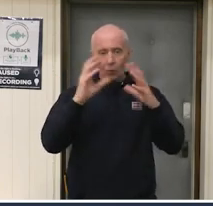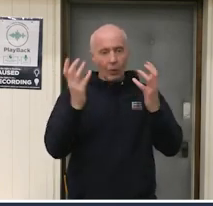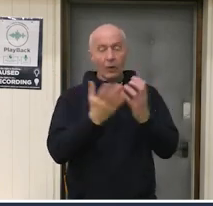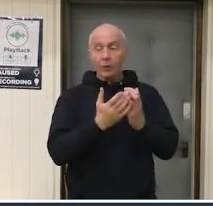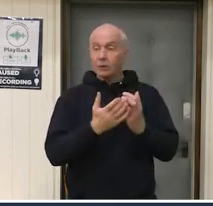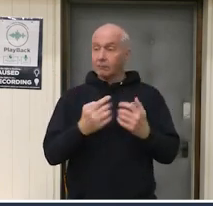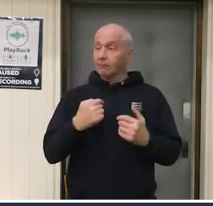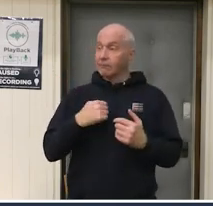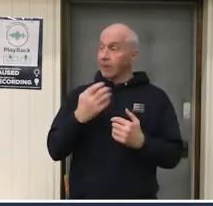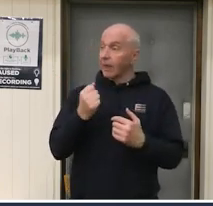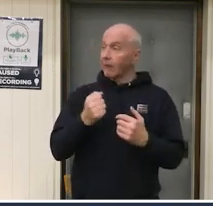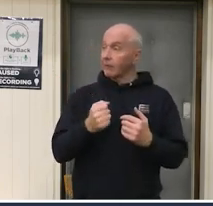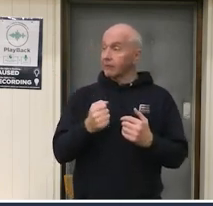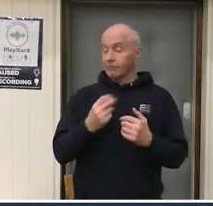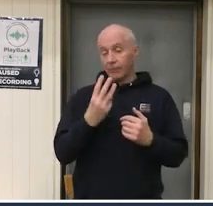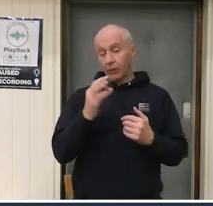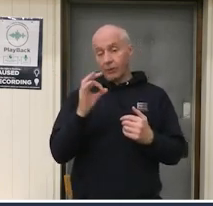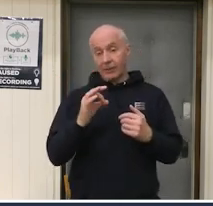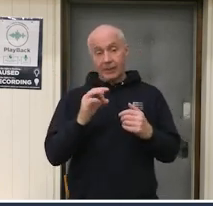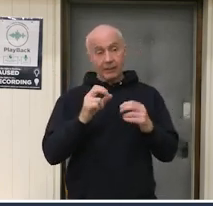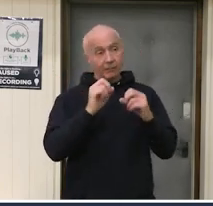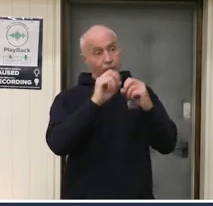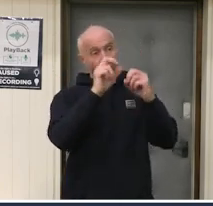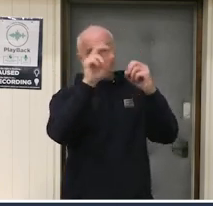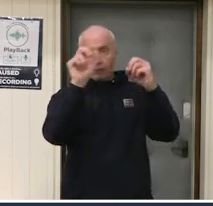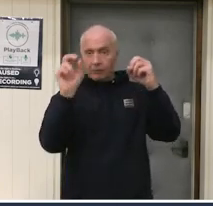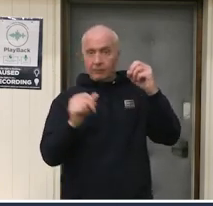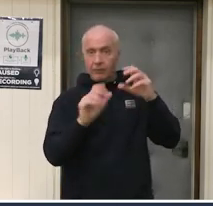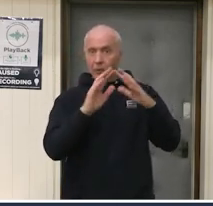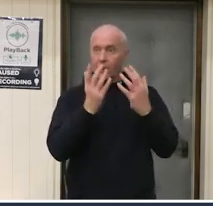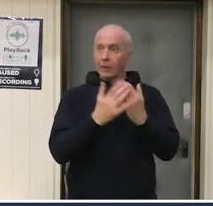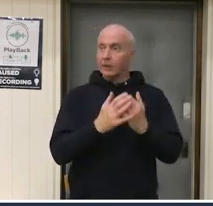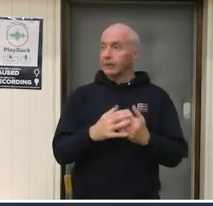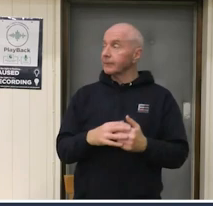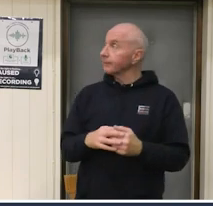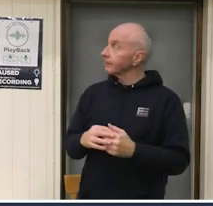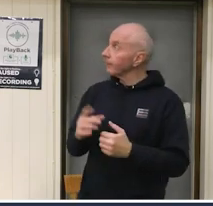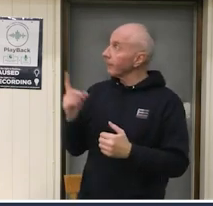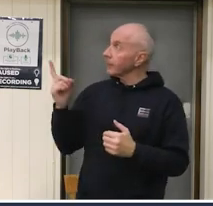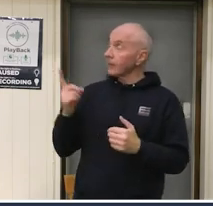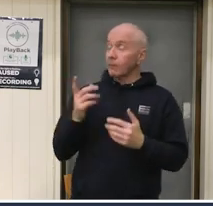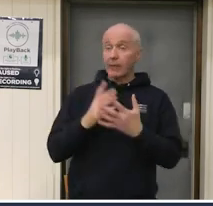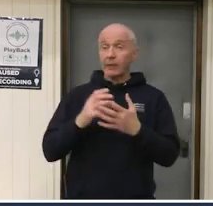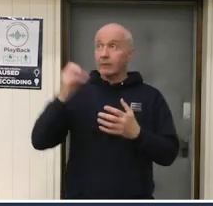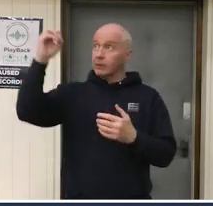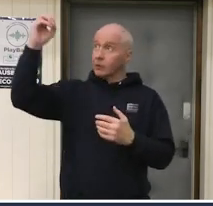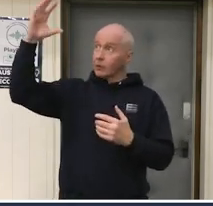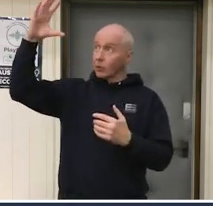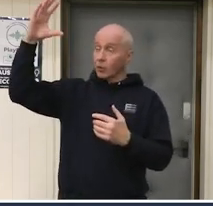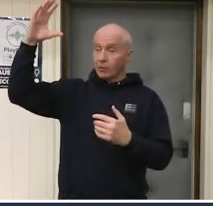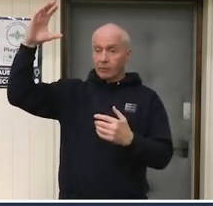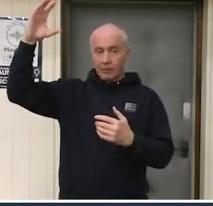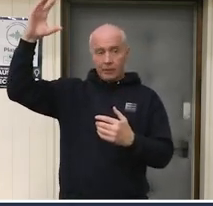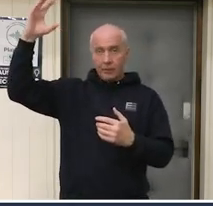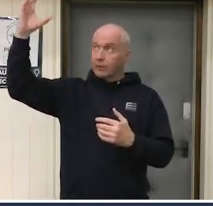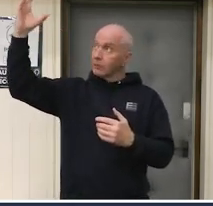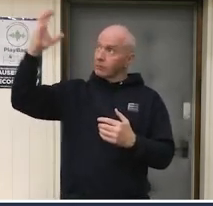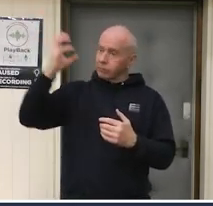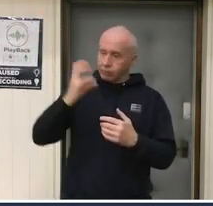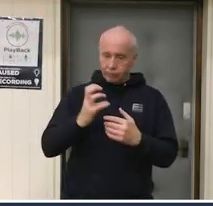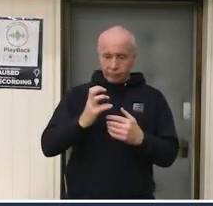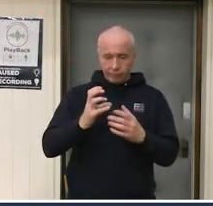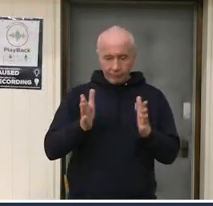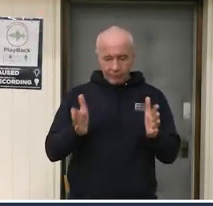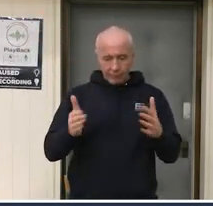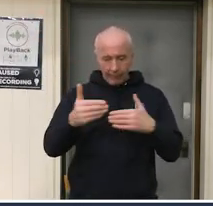So he said, we say that we will put the sun into a box. The idea is pretty. The problem is we don't know how to make the